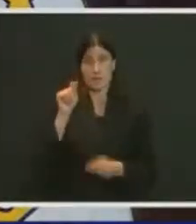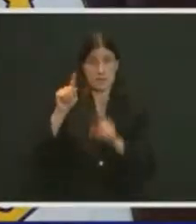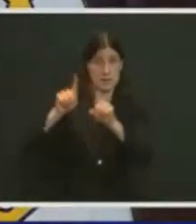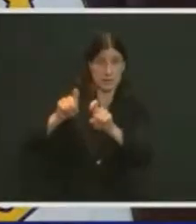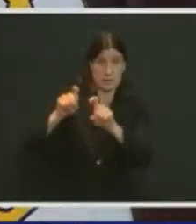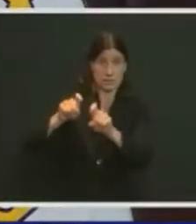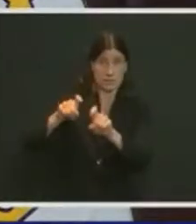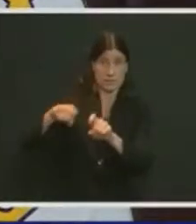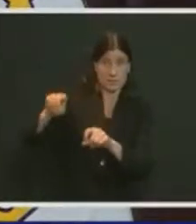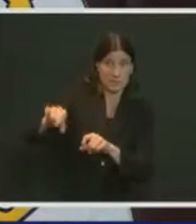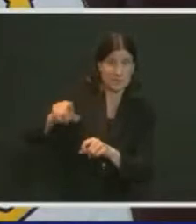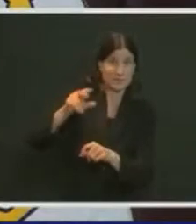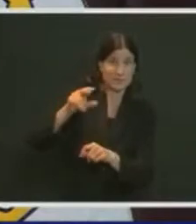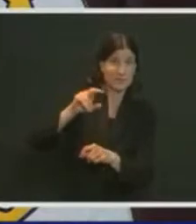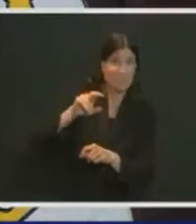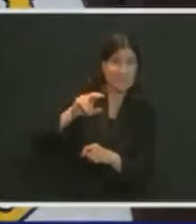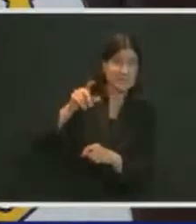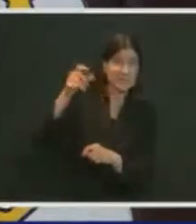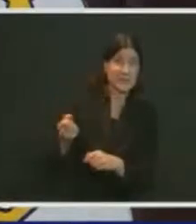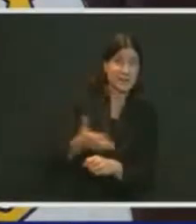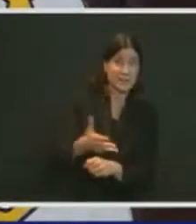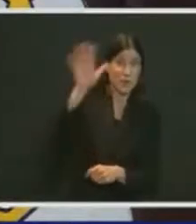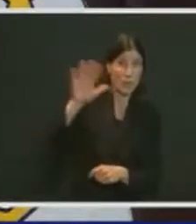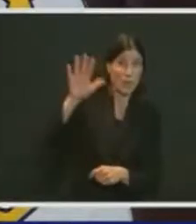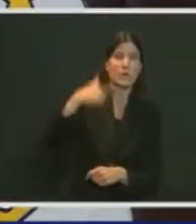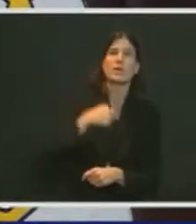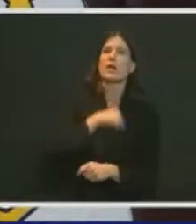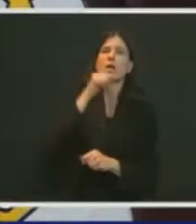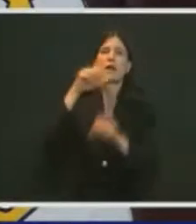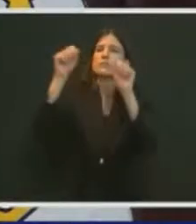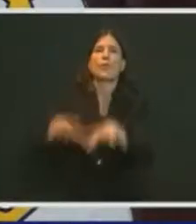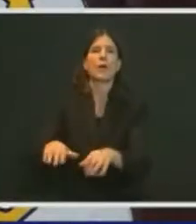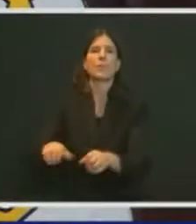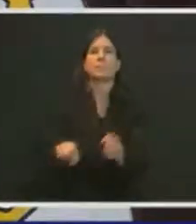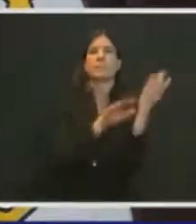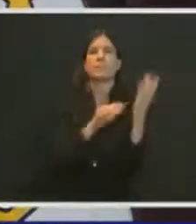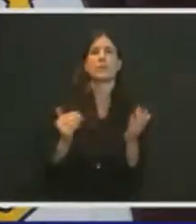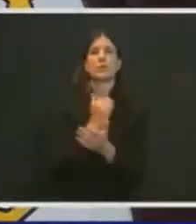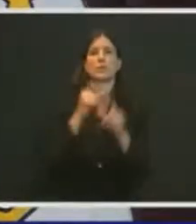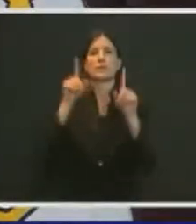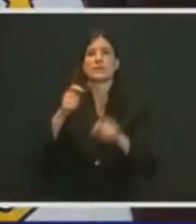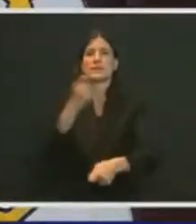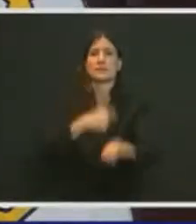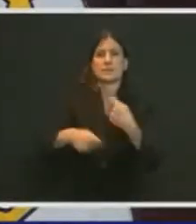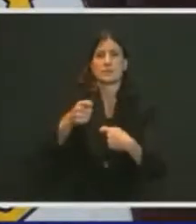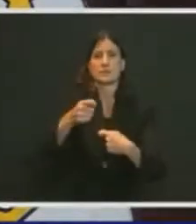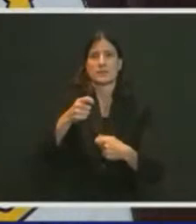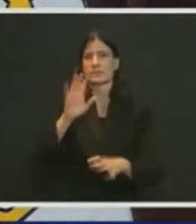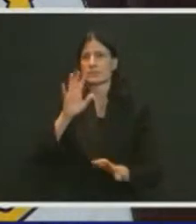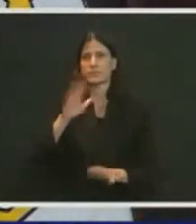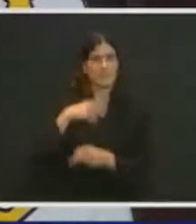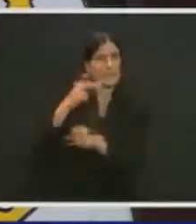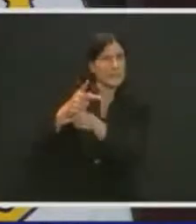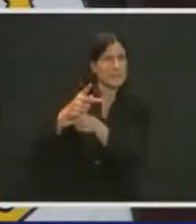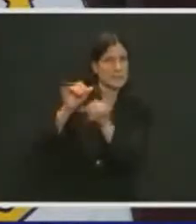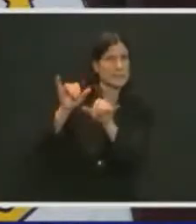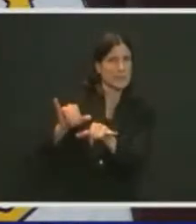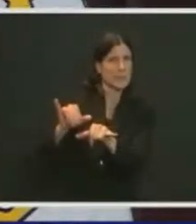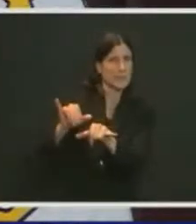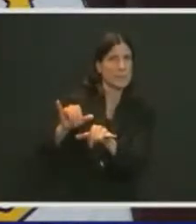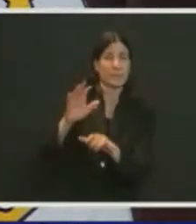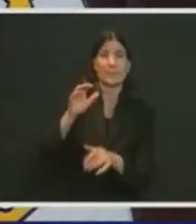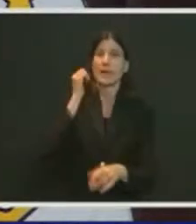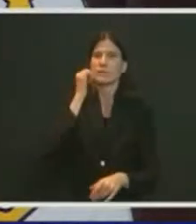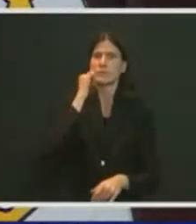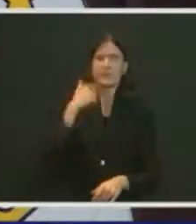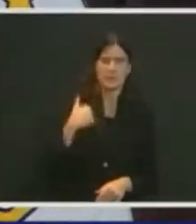changes right now because we have seen the benefit, but continue to take steps. This evolves every day. So we want to continue to take